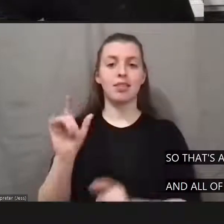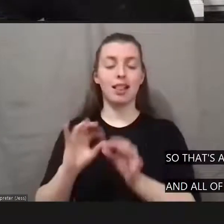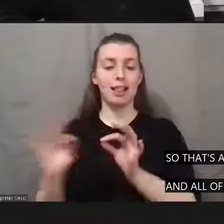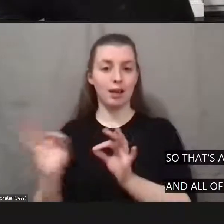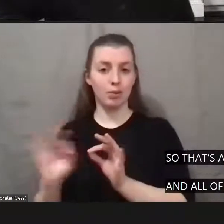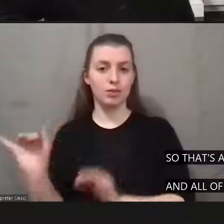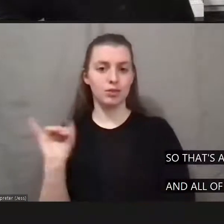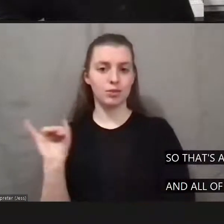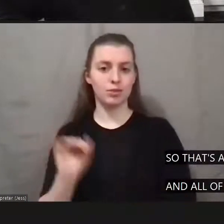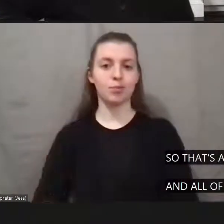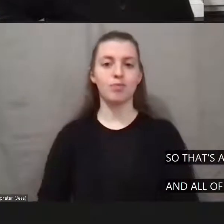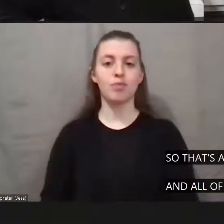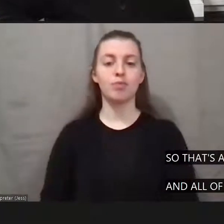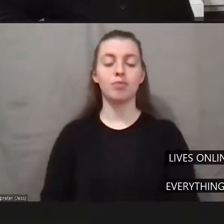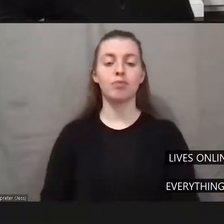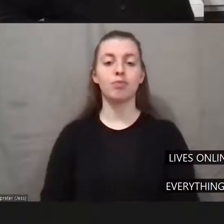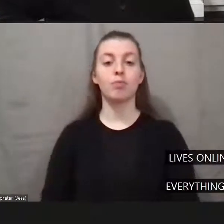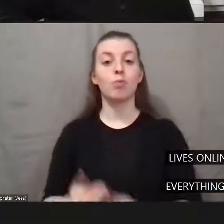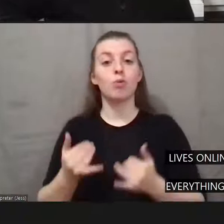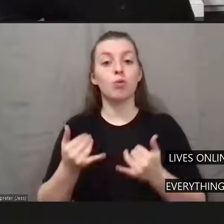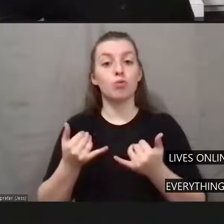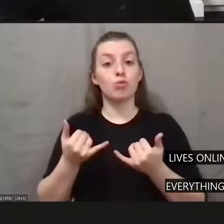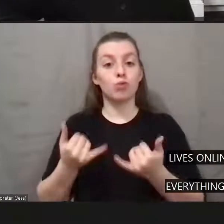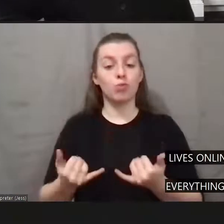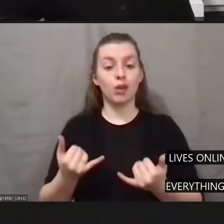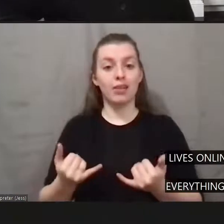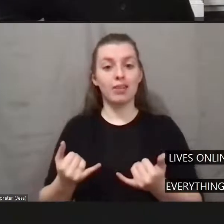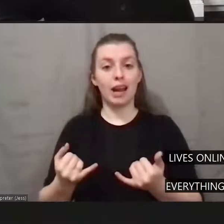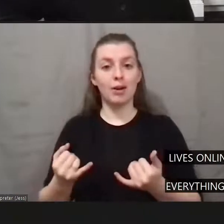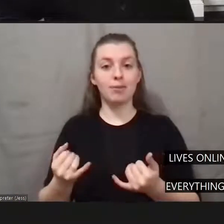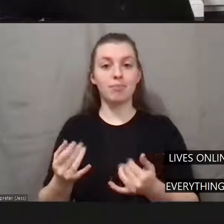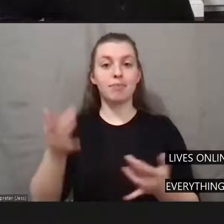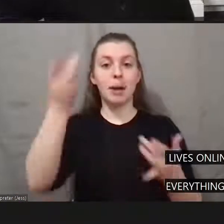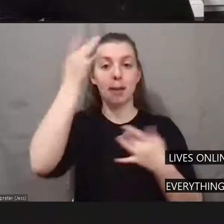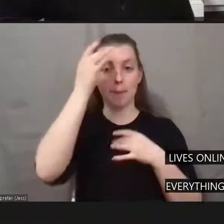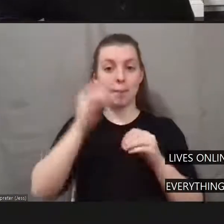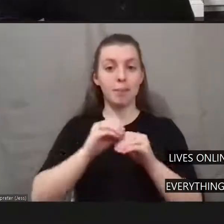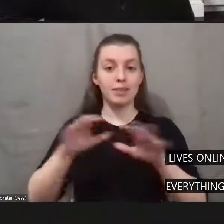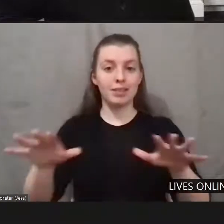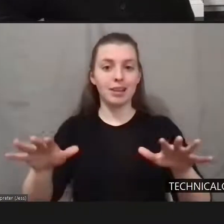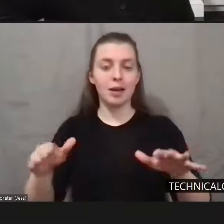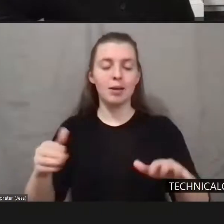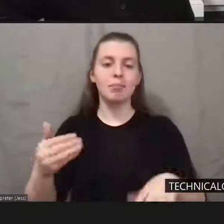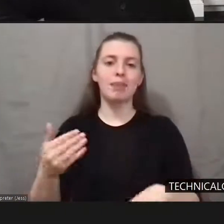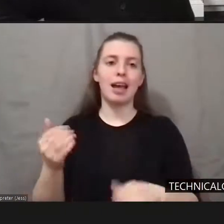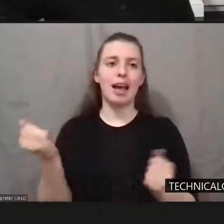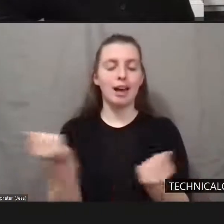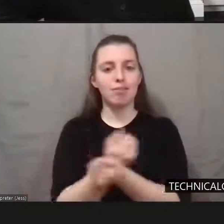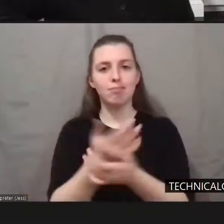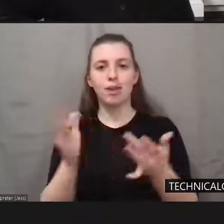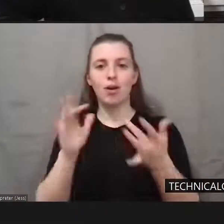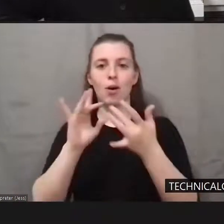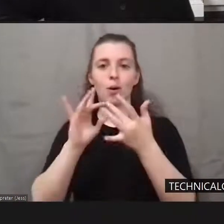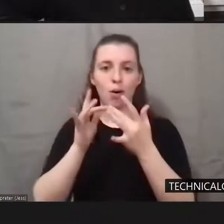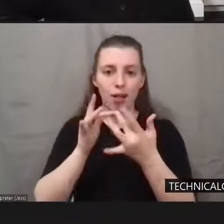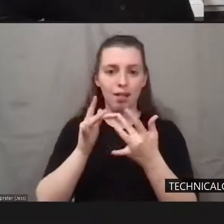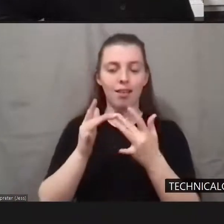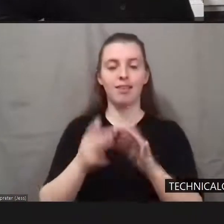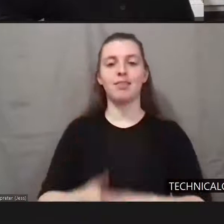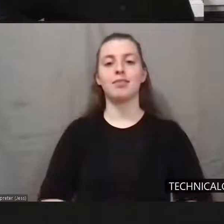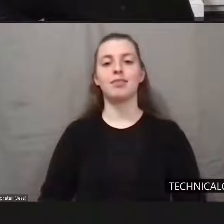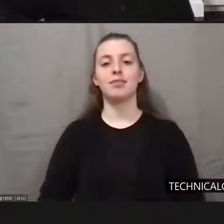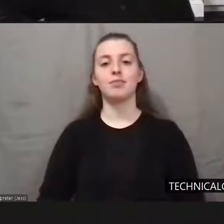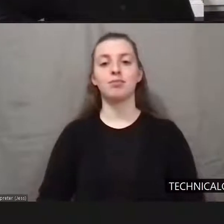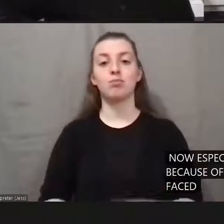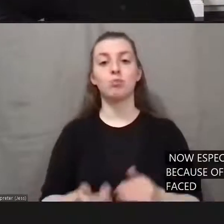is technology driven right now, especially because of the pandemic that we've been faced with. So let us not create more